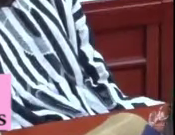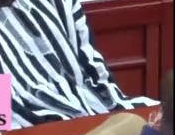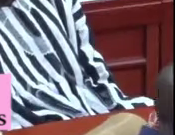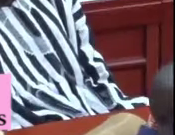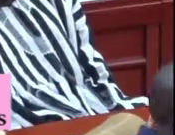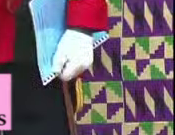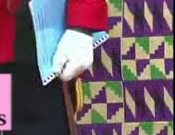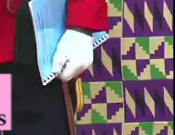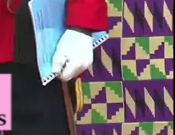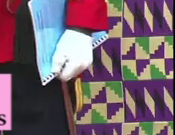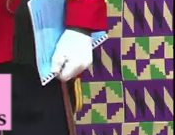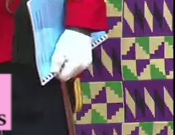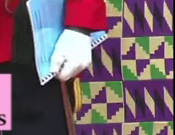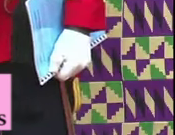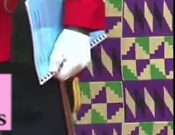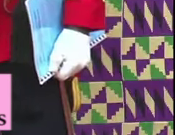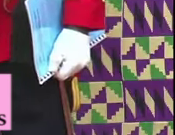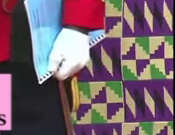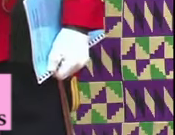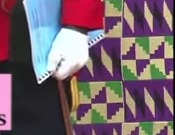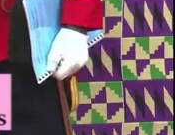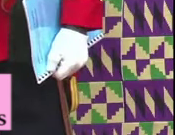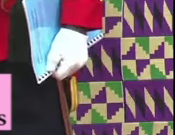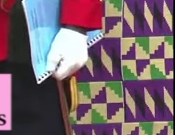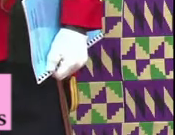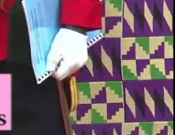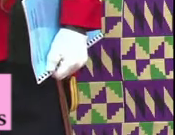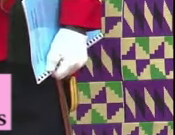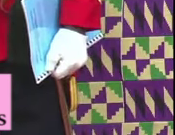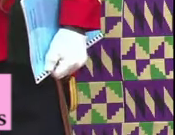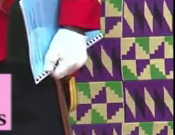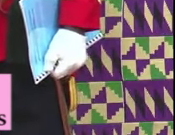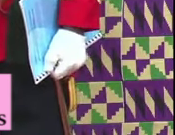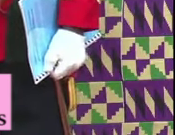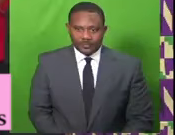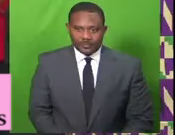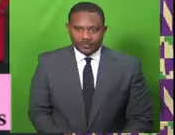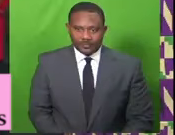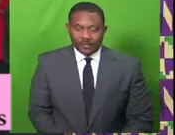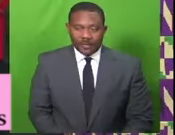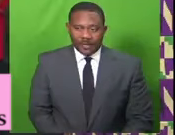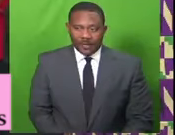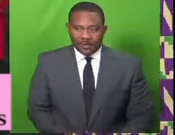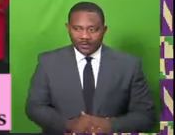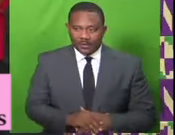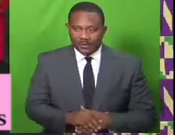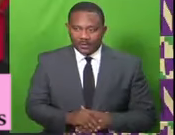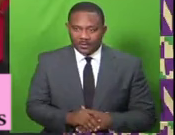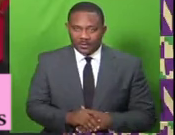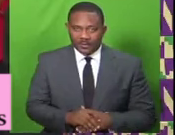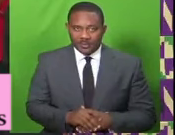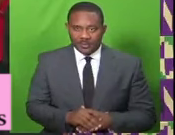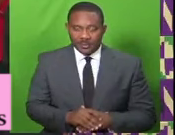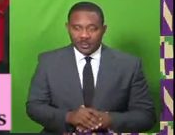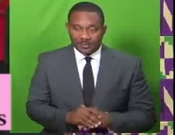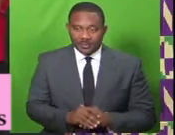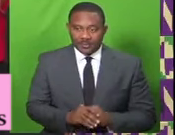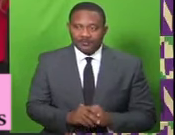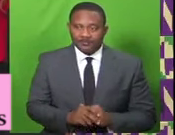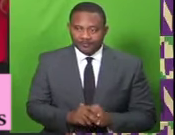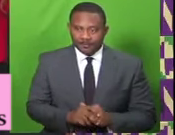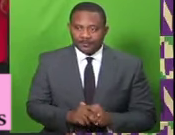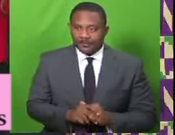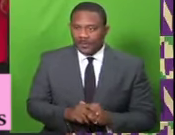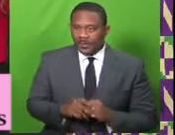arrive. Mr. Speaker, I want to encourage all parents and caregivers to ensure that eligible